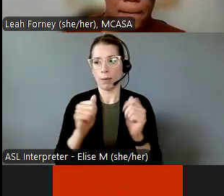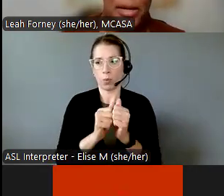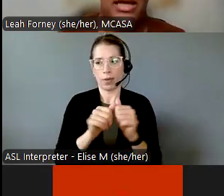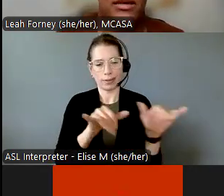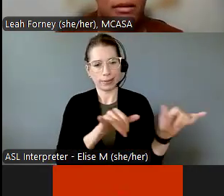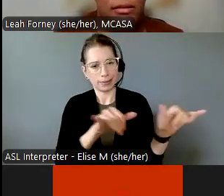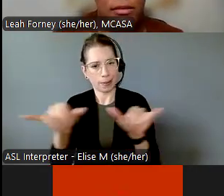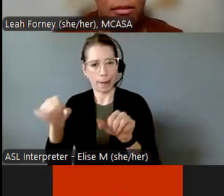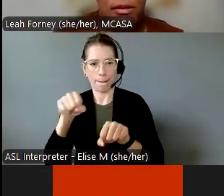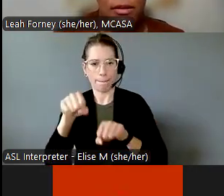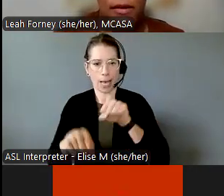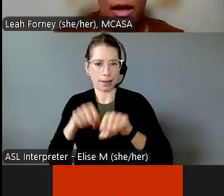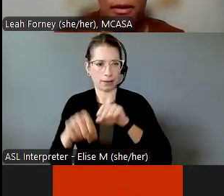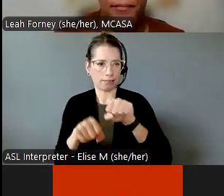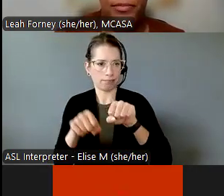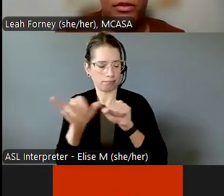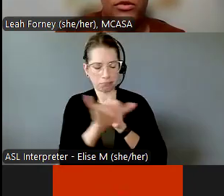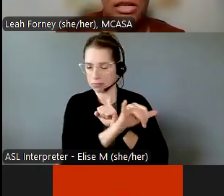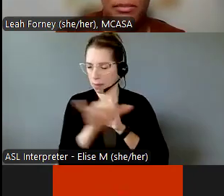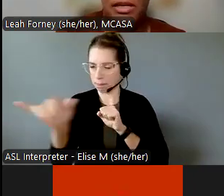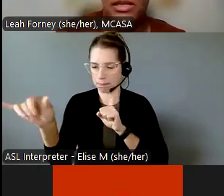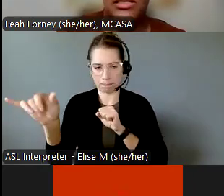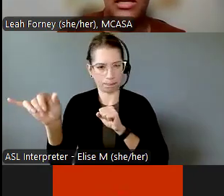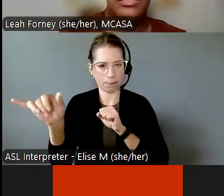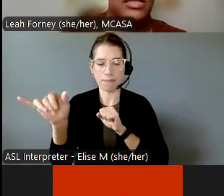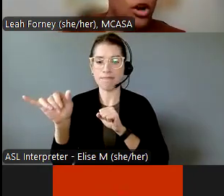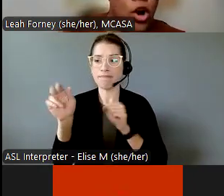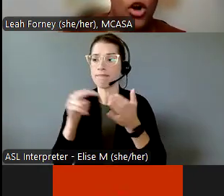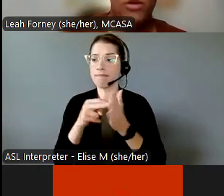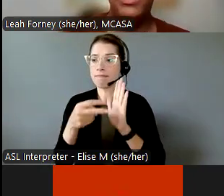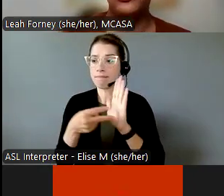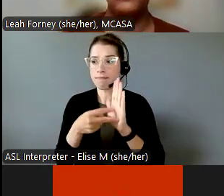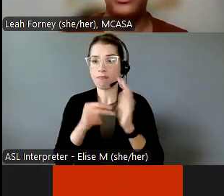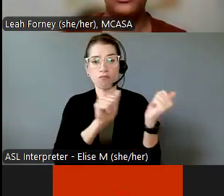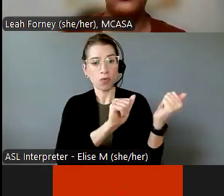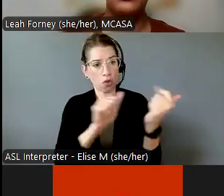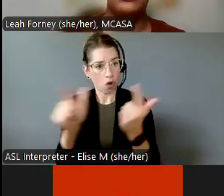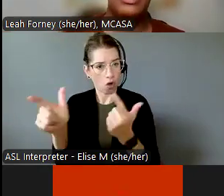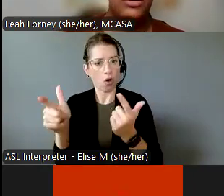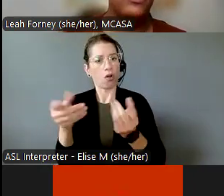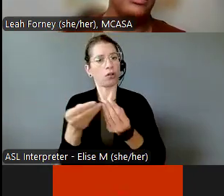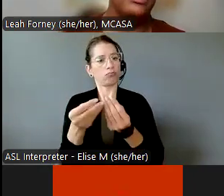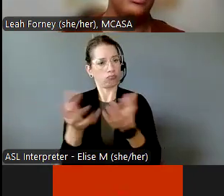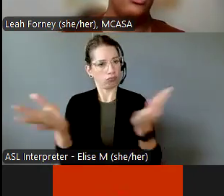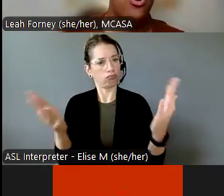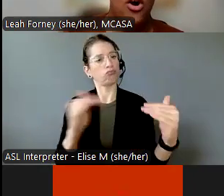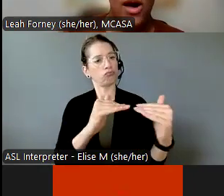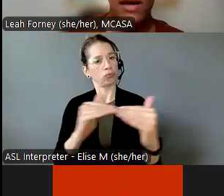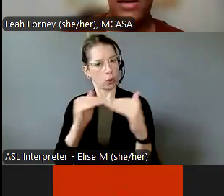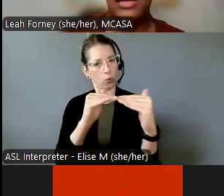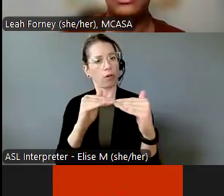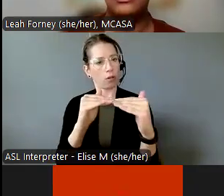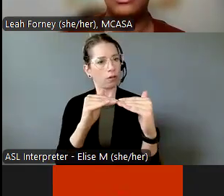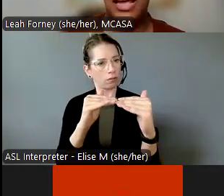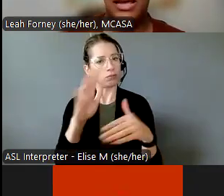exact bike, right? So this means that they're all being treated equally. They all